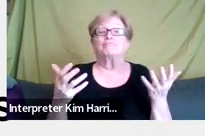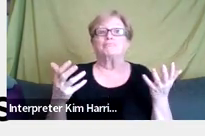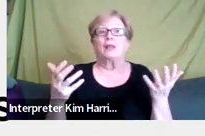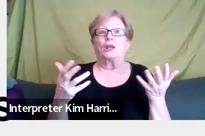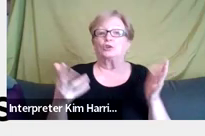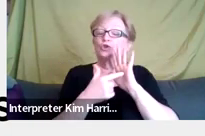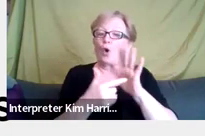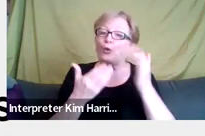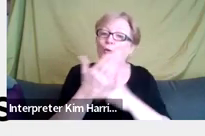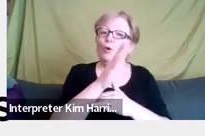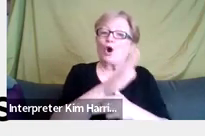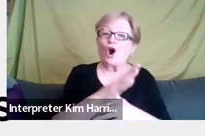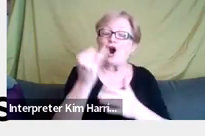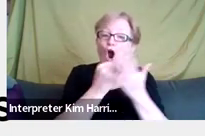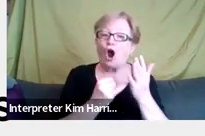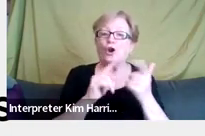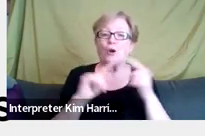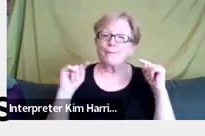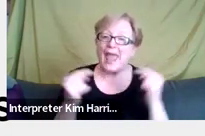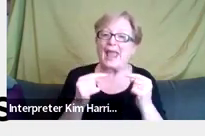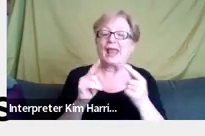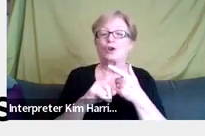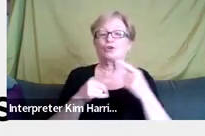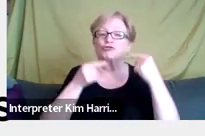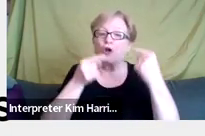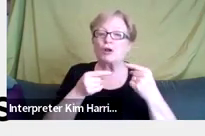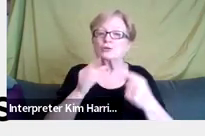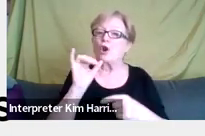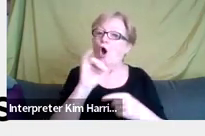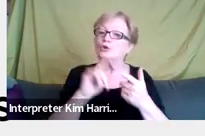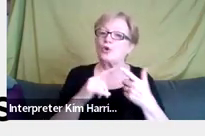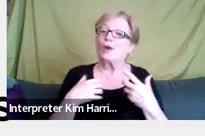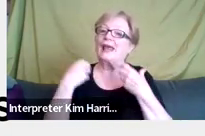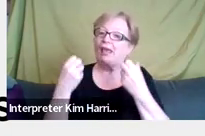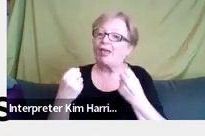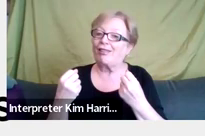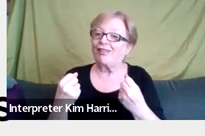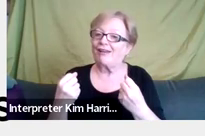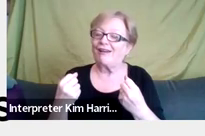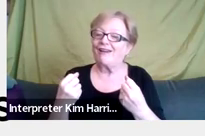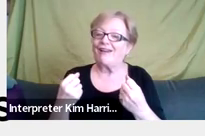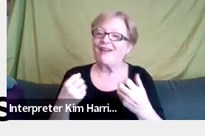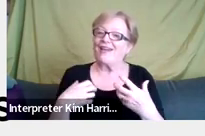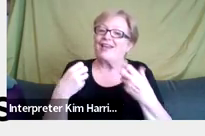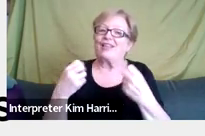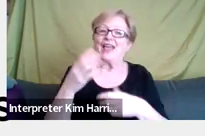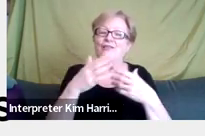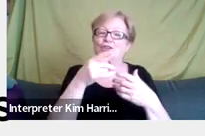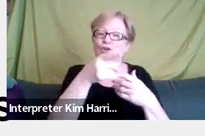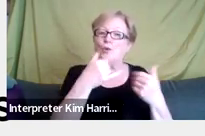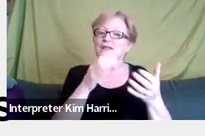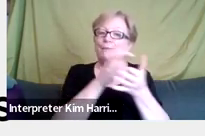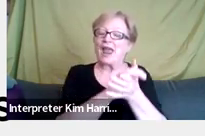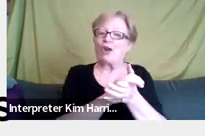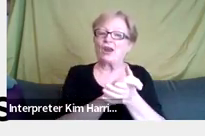convey through her art her pain, her struggles, but also heal. And although she was married at the time to another